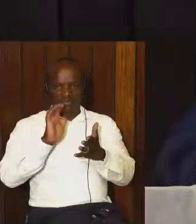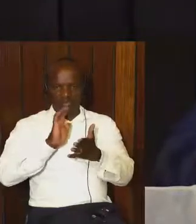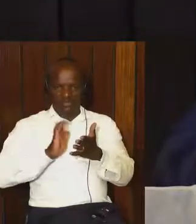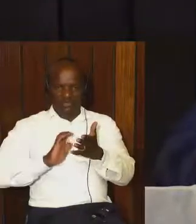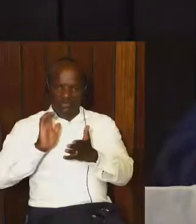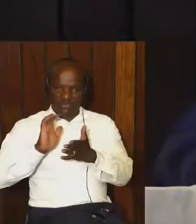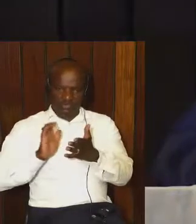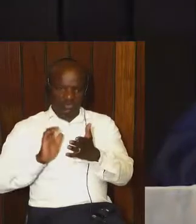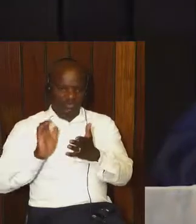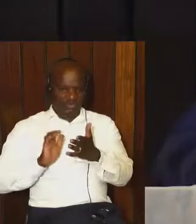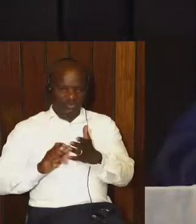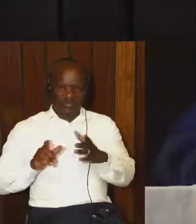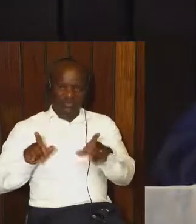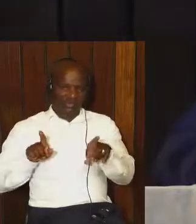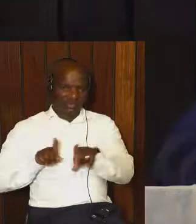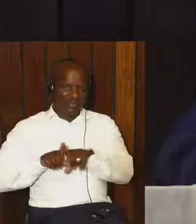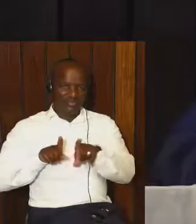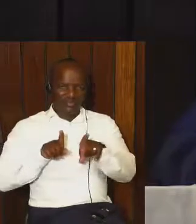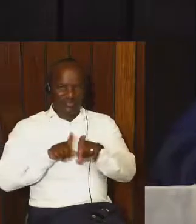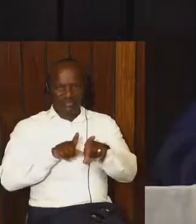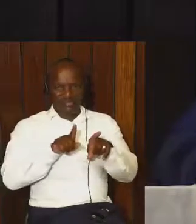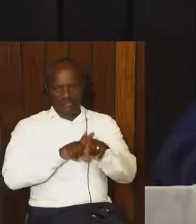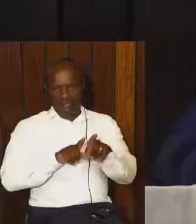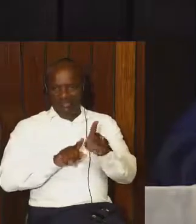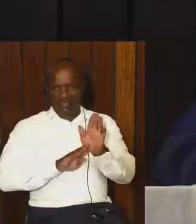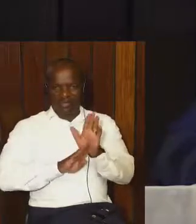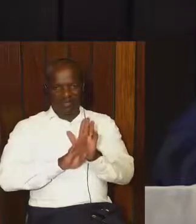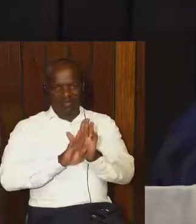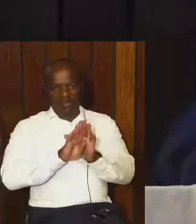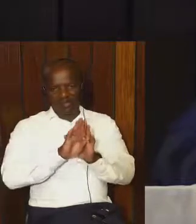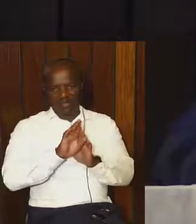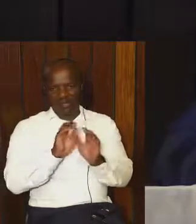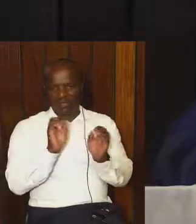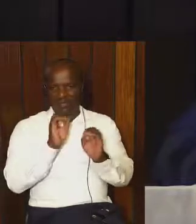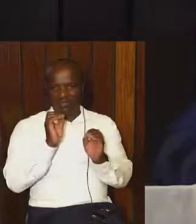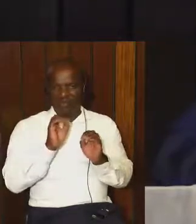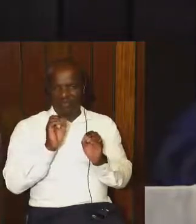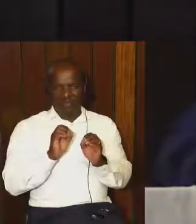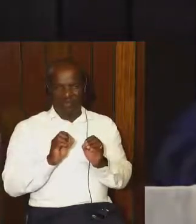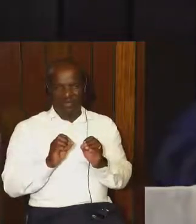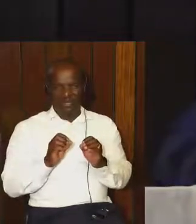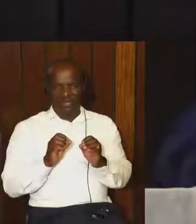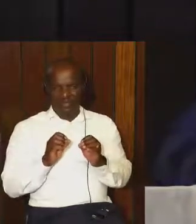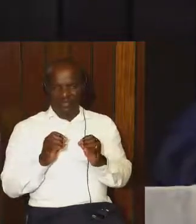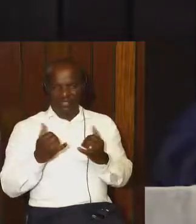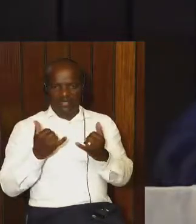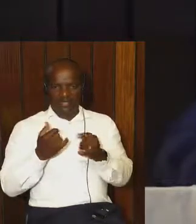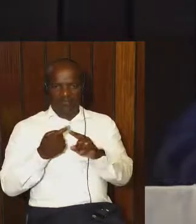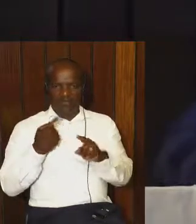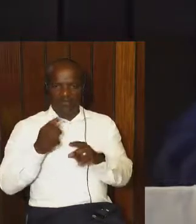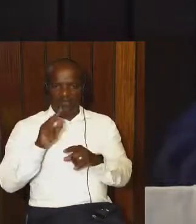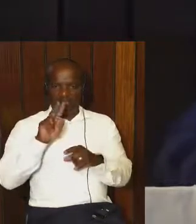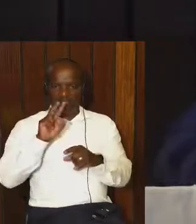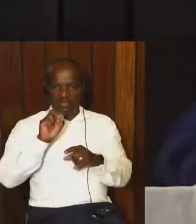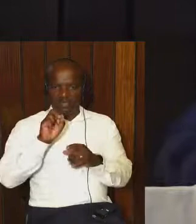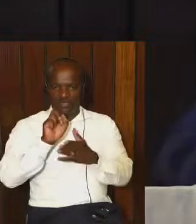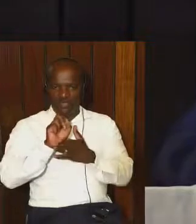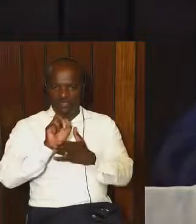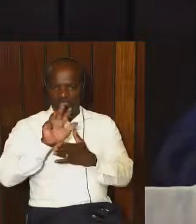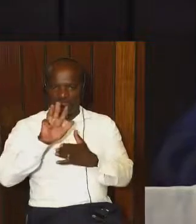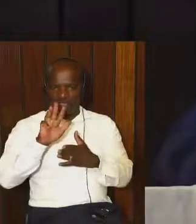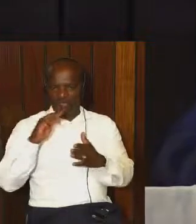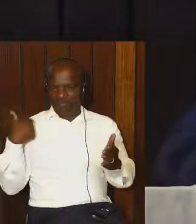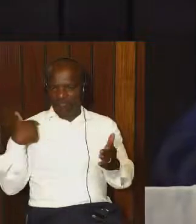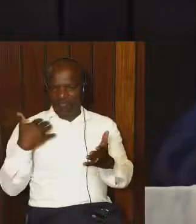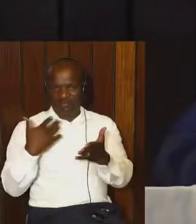got at the time. So unless there's nothing new from 2019 to date, it's fine.